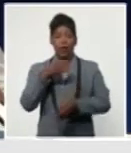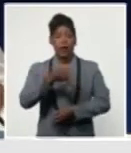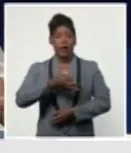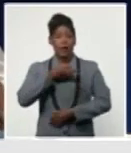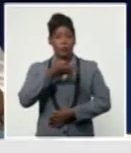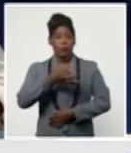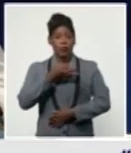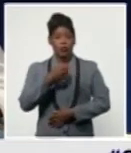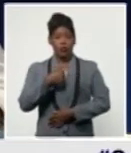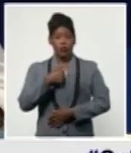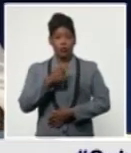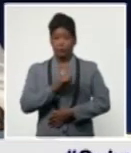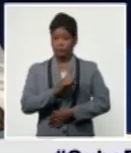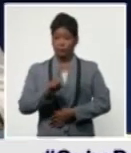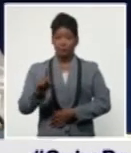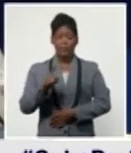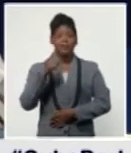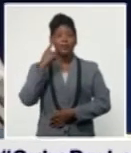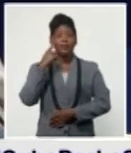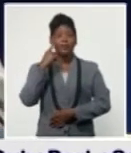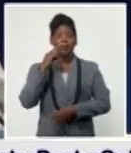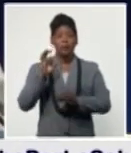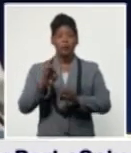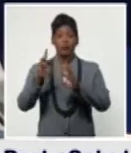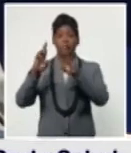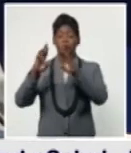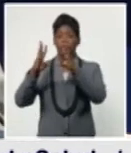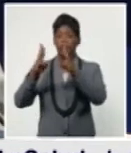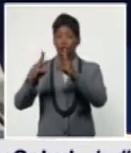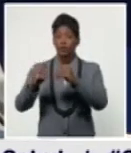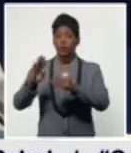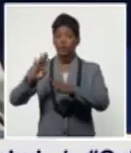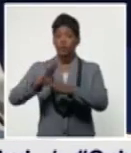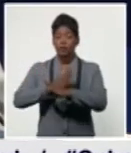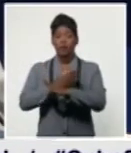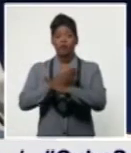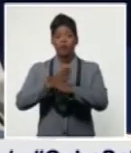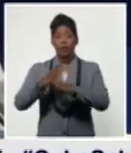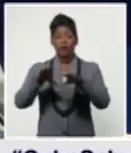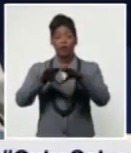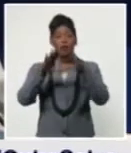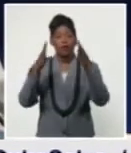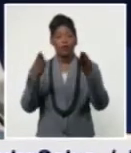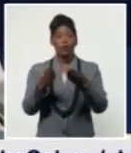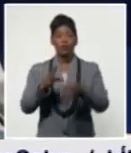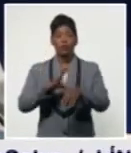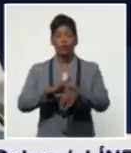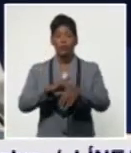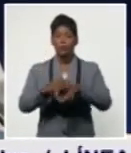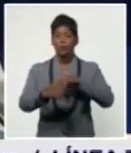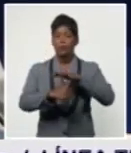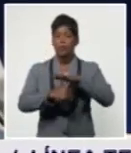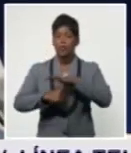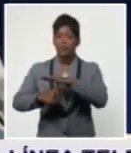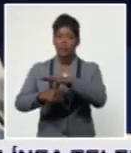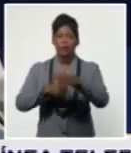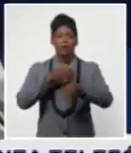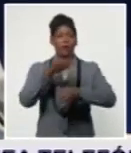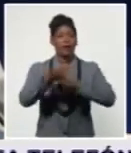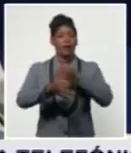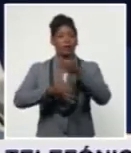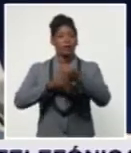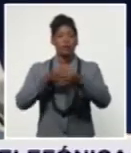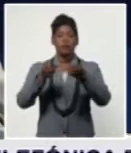me who is saying this, but the World Health Organization and